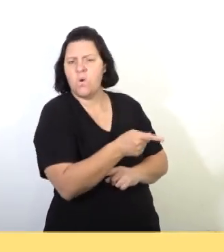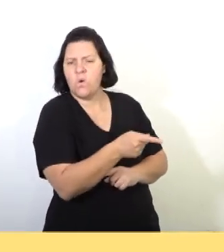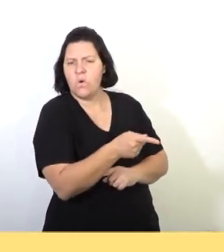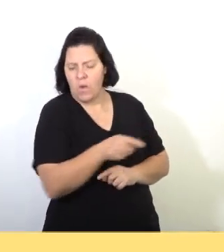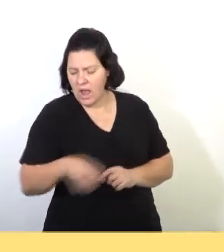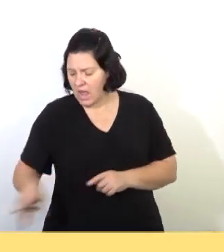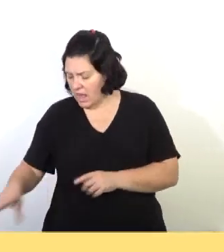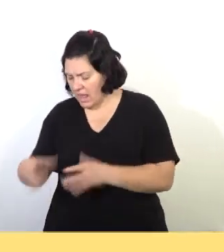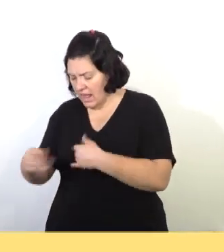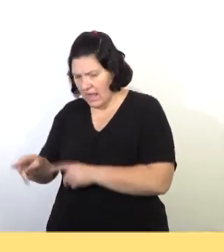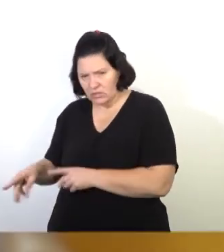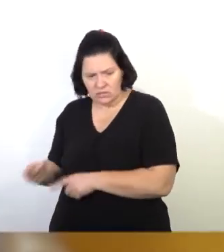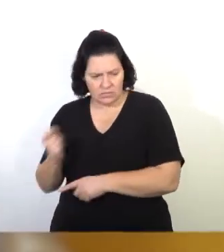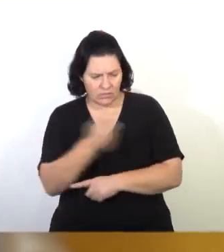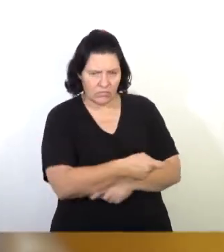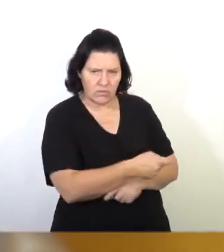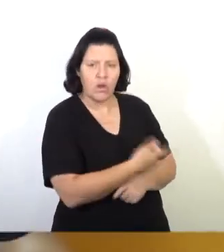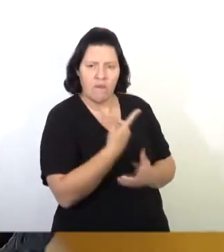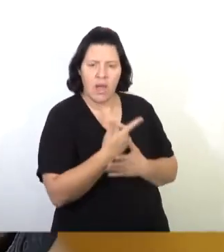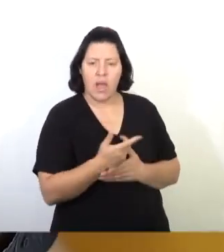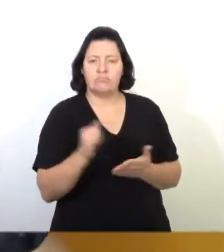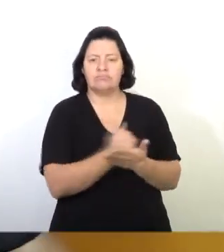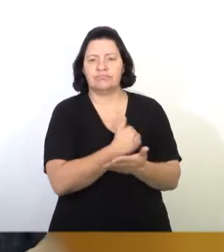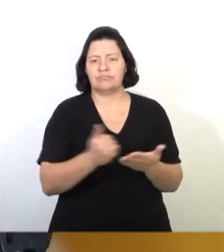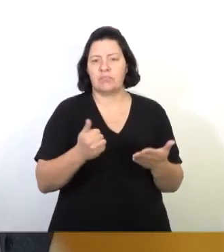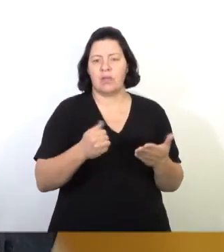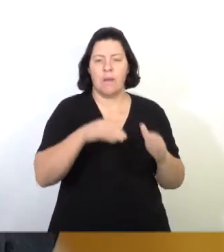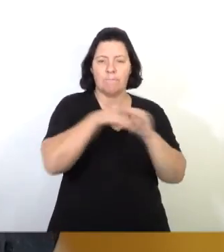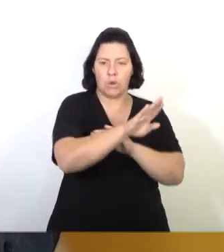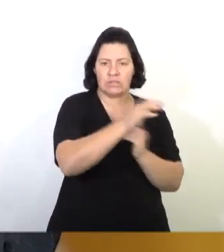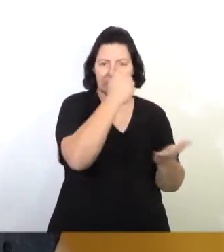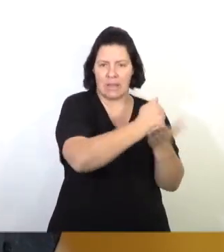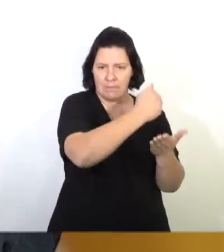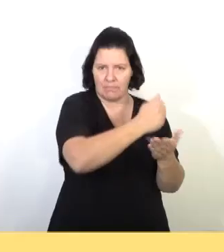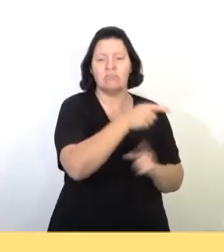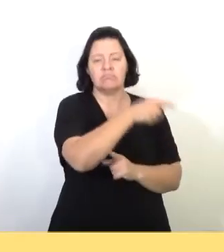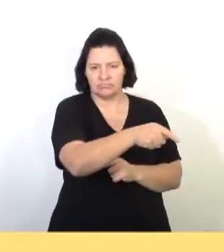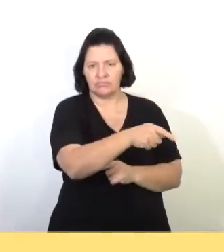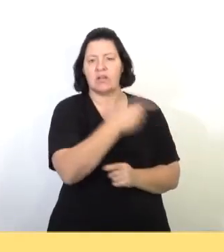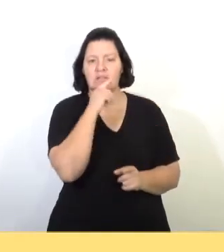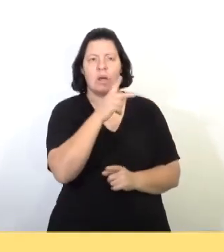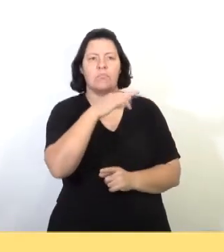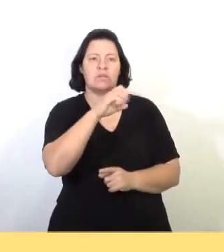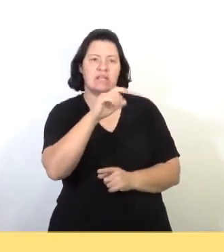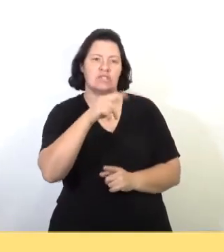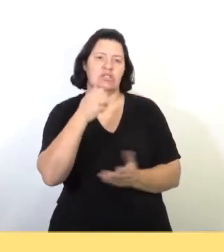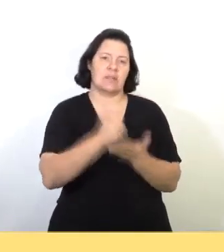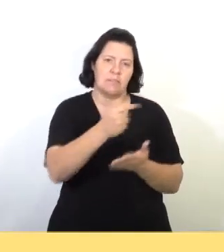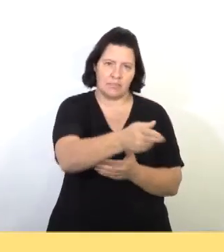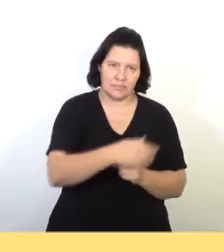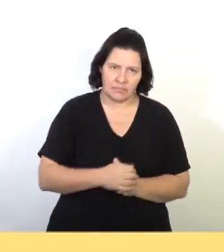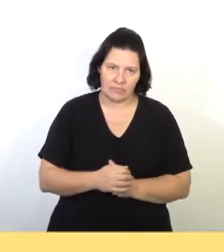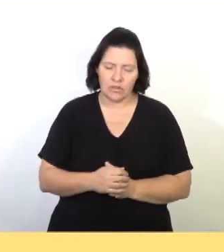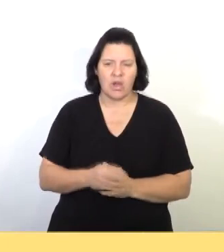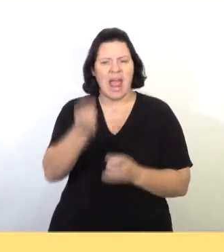petty cash. So if we're buying postage stamps, you will find on number five, we'll write postage